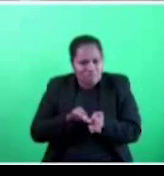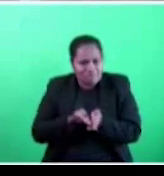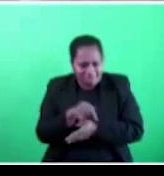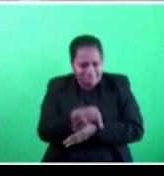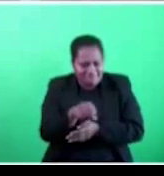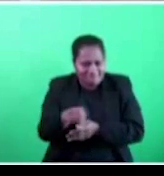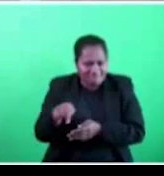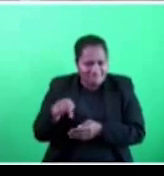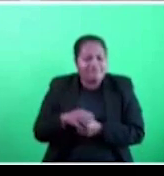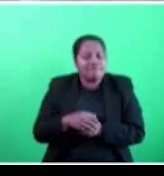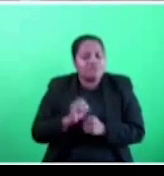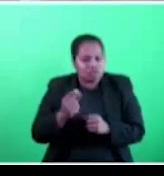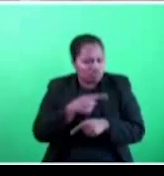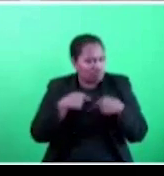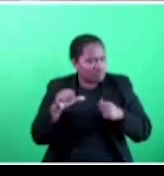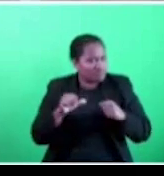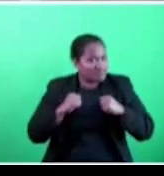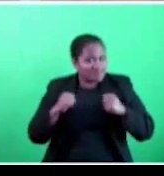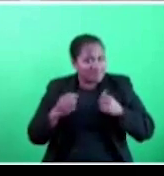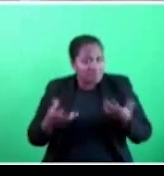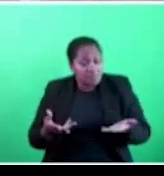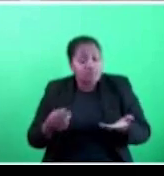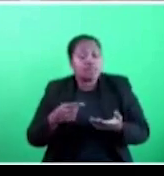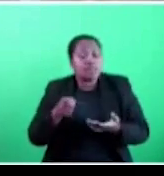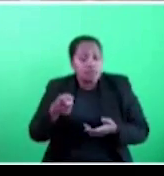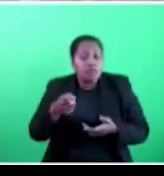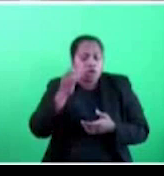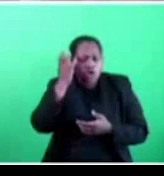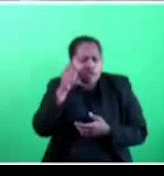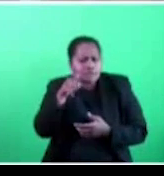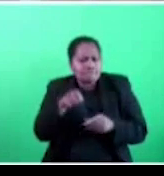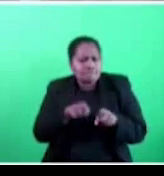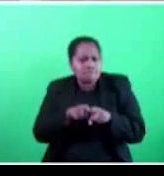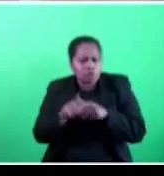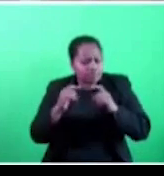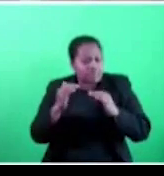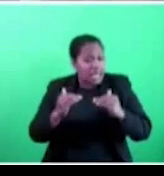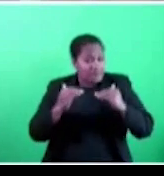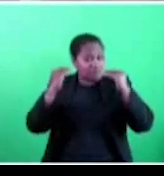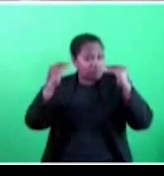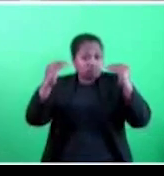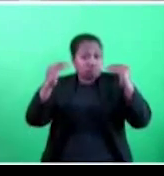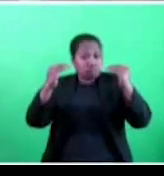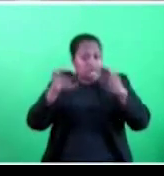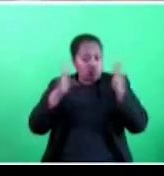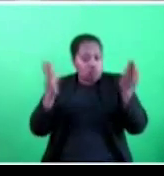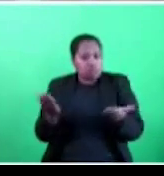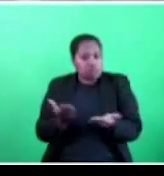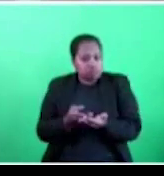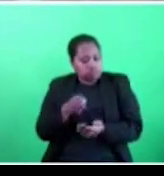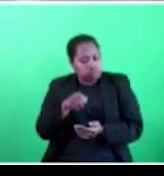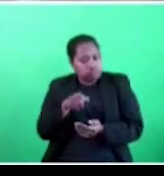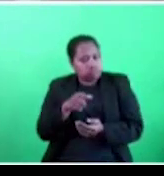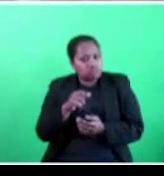all need to be proud of, Mr. Speaker, sir. And it is considered the most advanced passenger aircraft in the world. These aircraft put